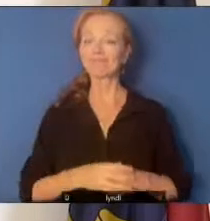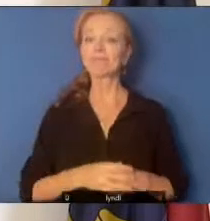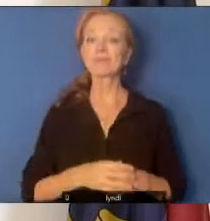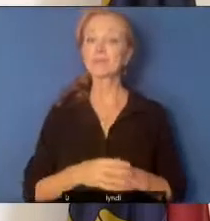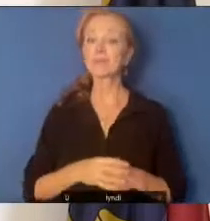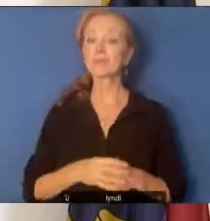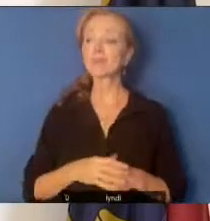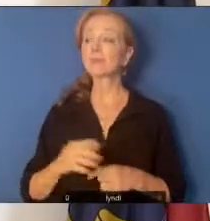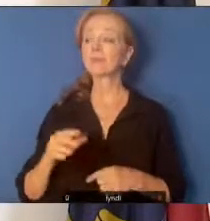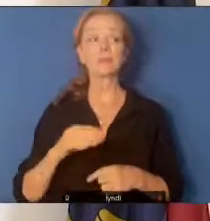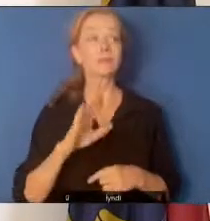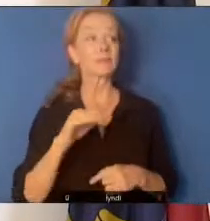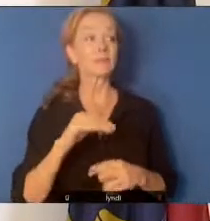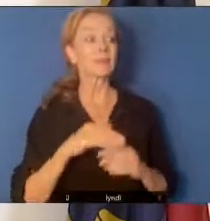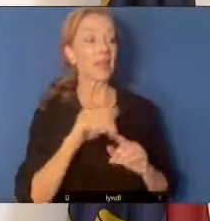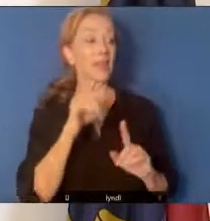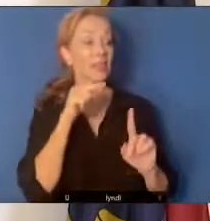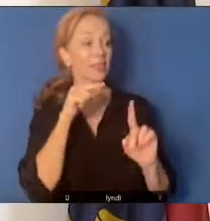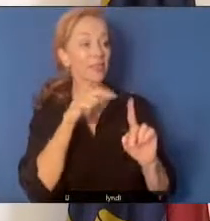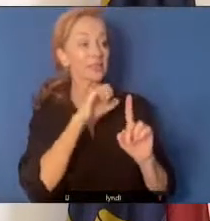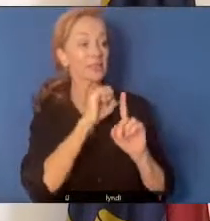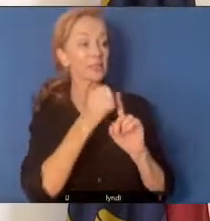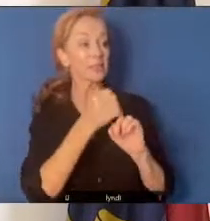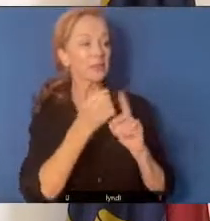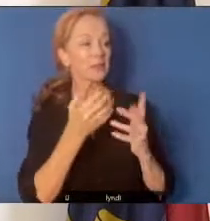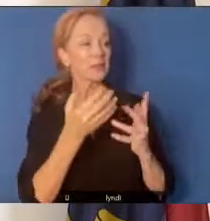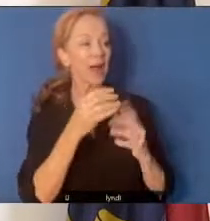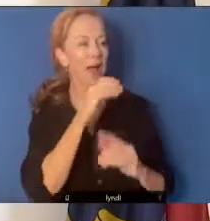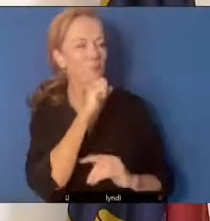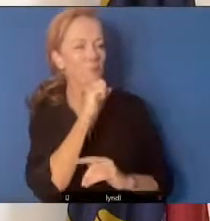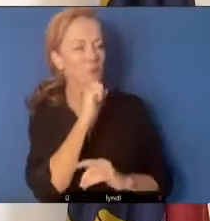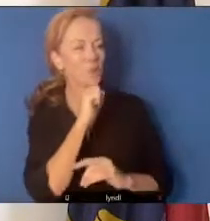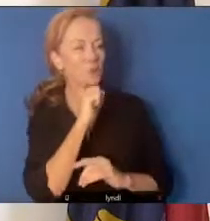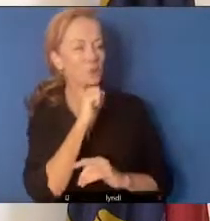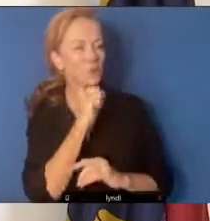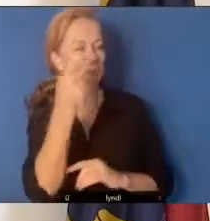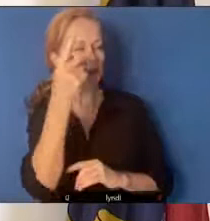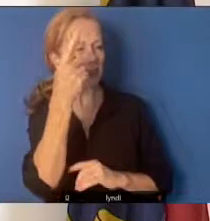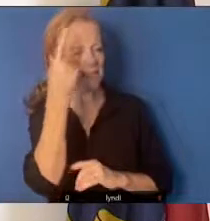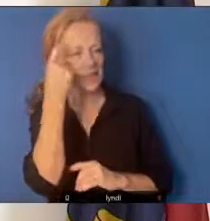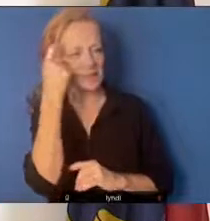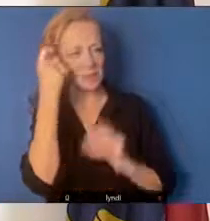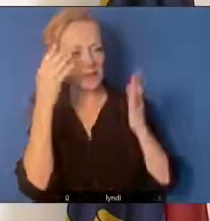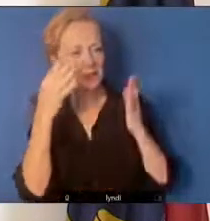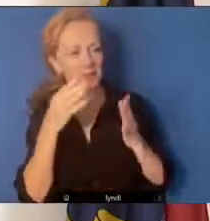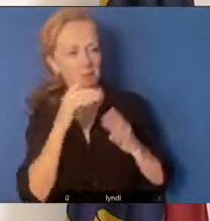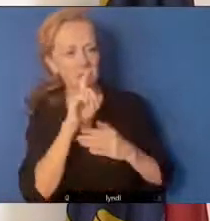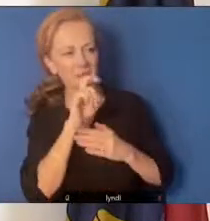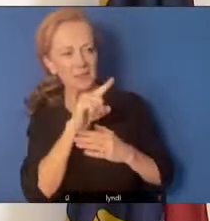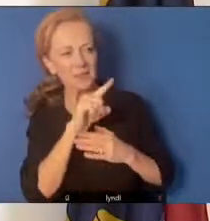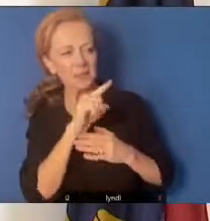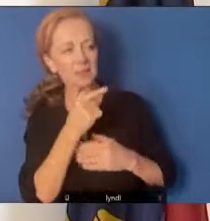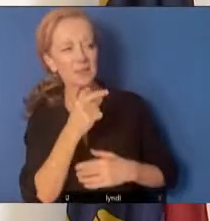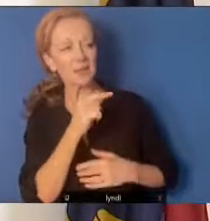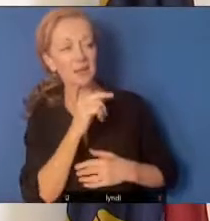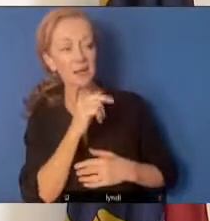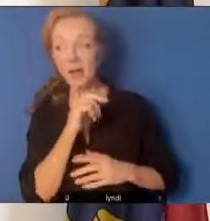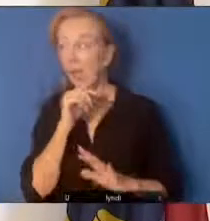Yeah, on this case, how old is this suspect? How old is the suspect?